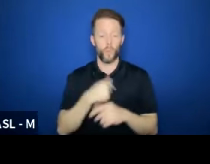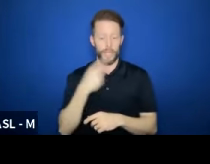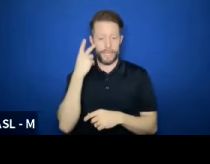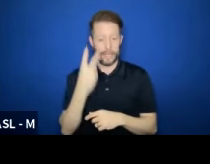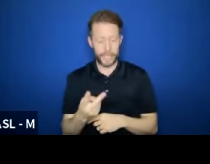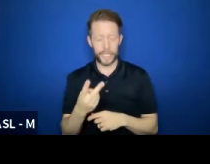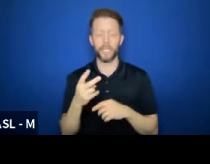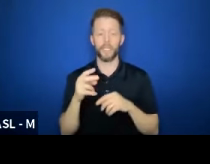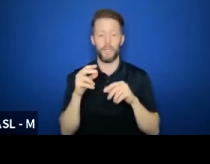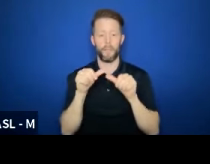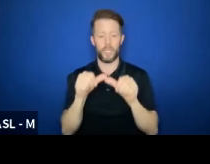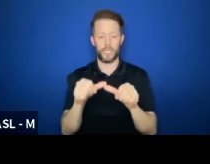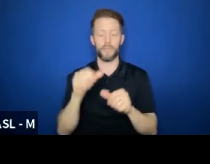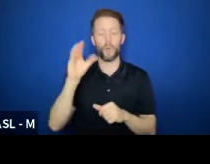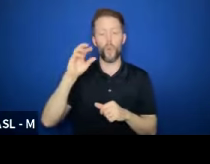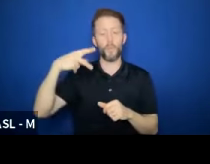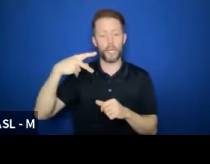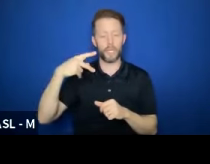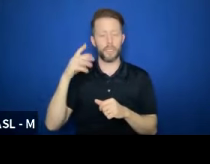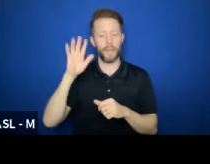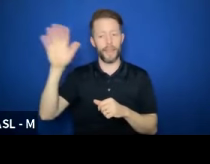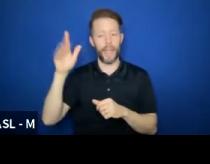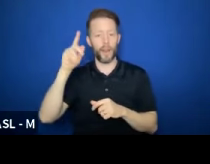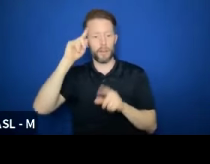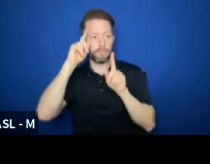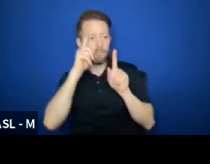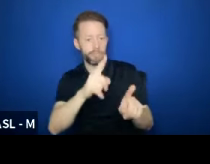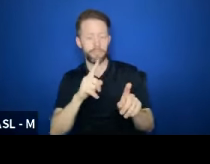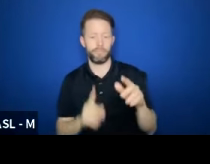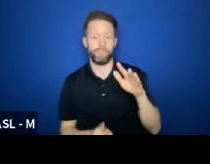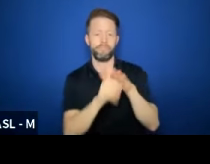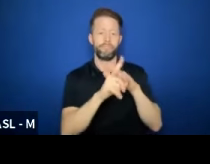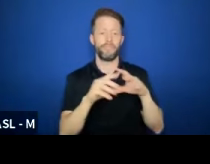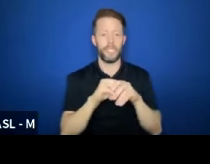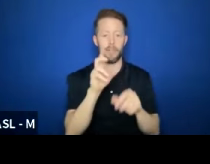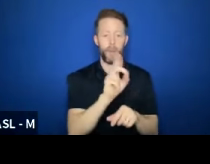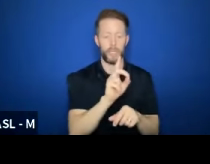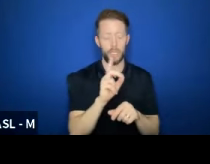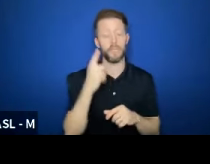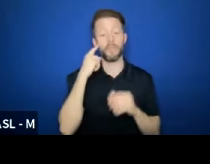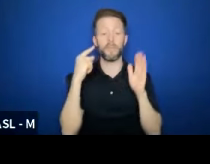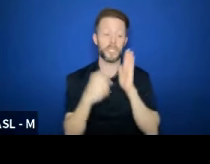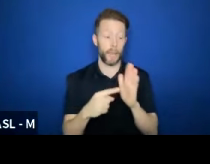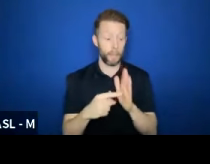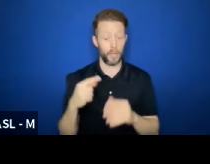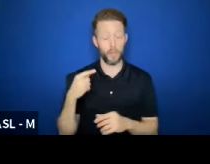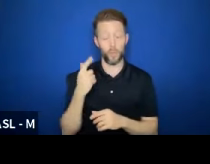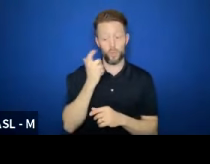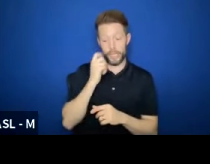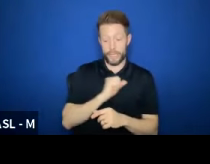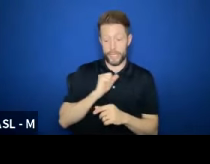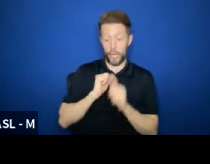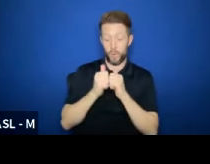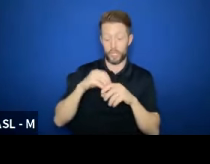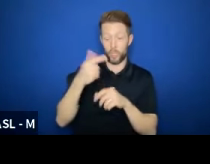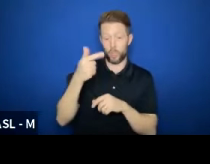the persistence of corporate interest in our politics in a number of ways. One is through donations. And so we know that, for instance, the recent Senate race in